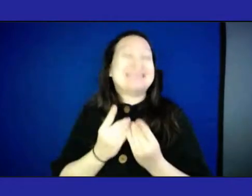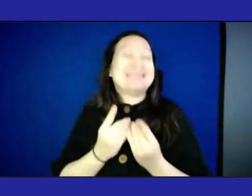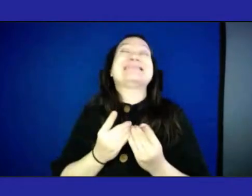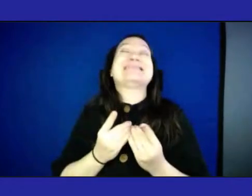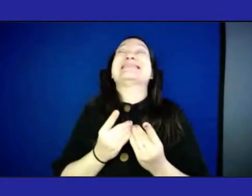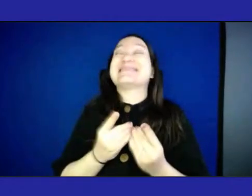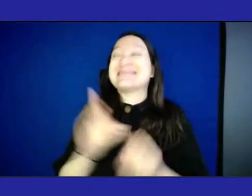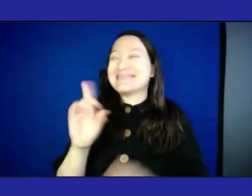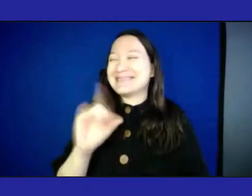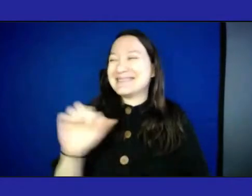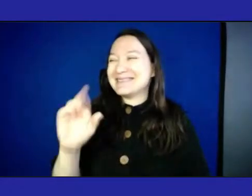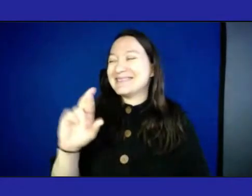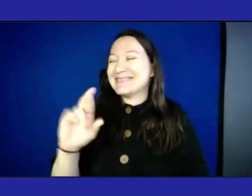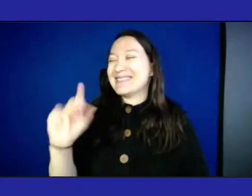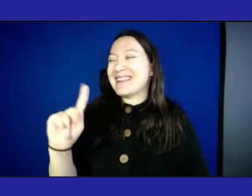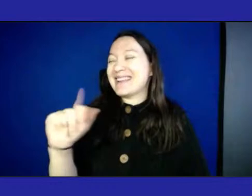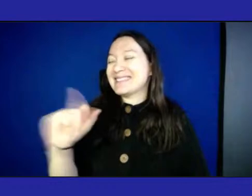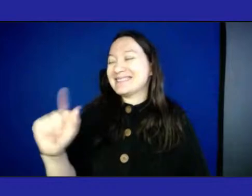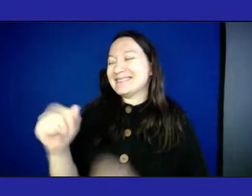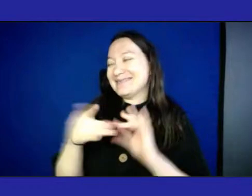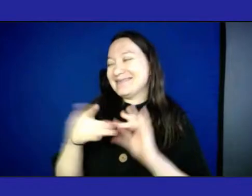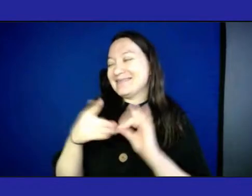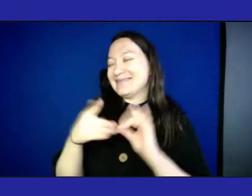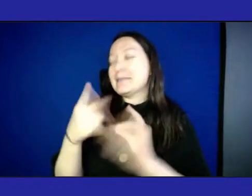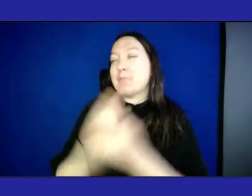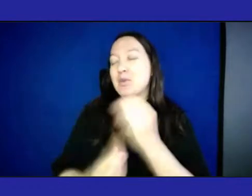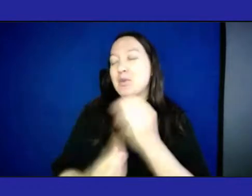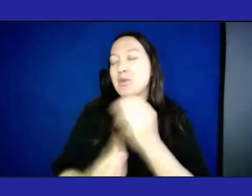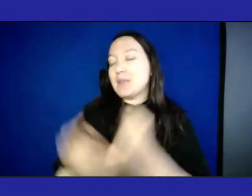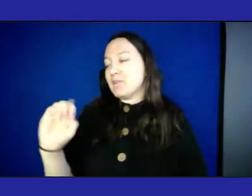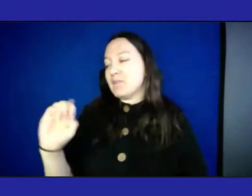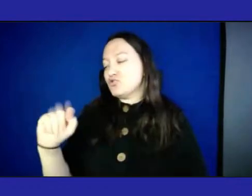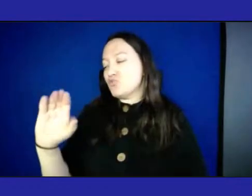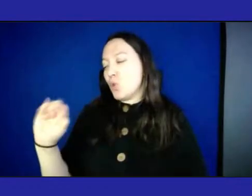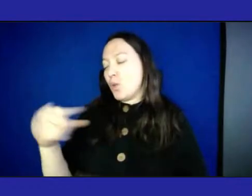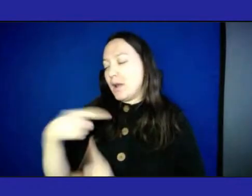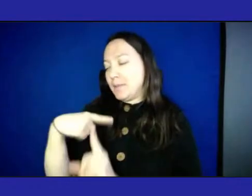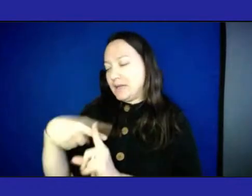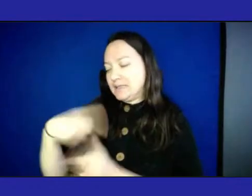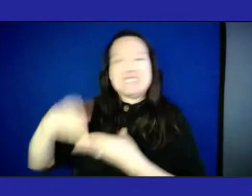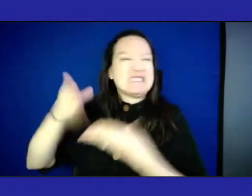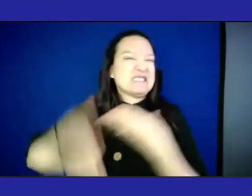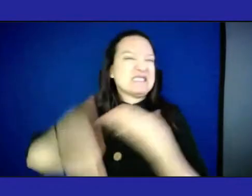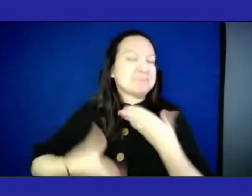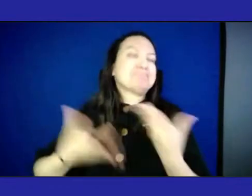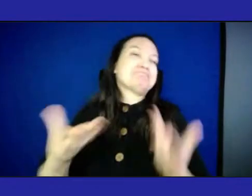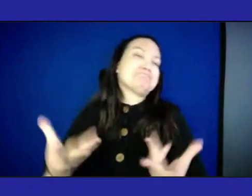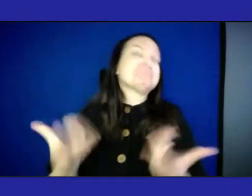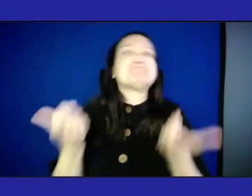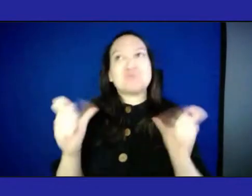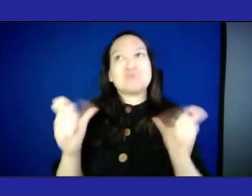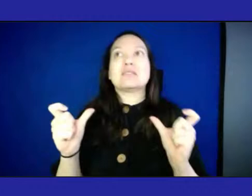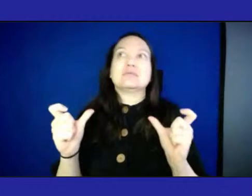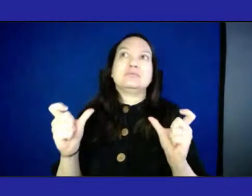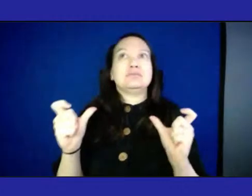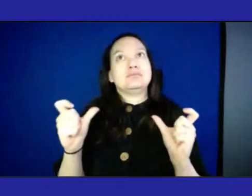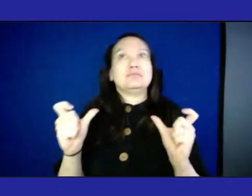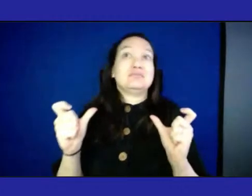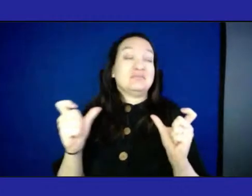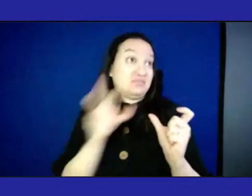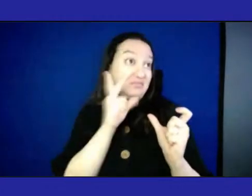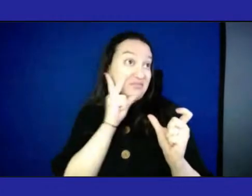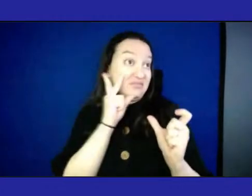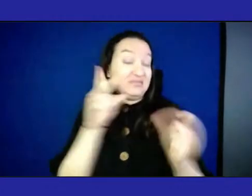both MetroPlus and the, actually MetroPlus is the very end, but in either case, try to, I guess, see if we can capsulize.